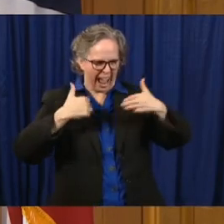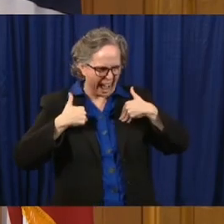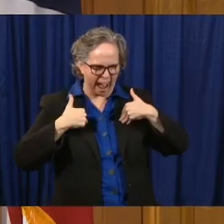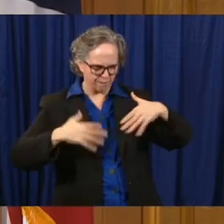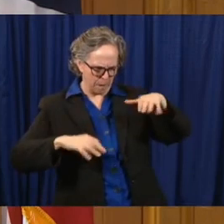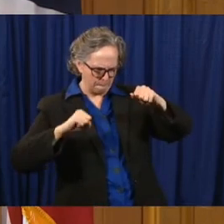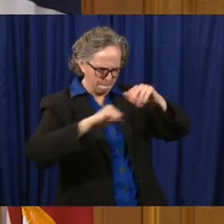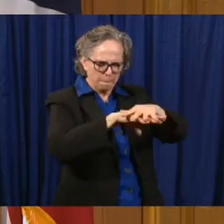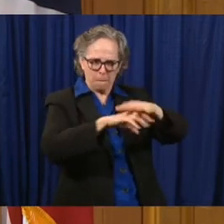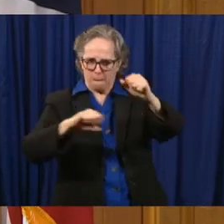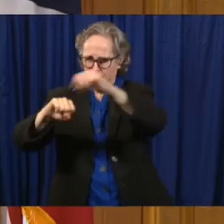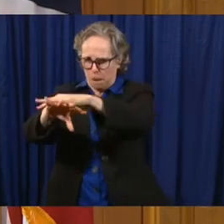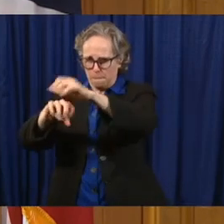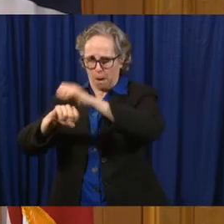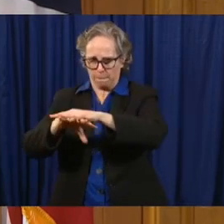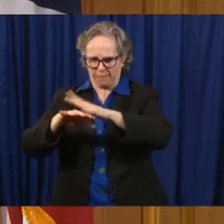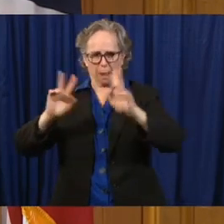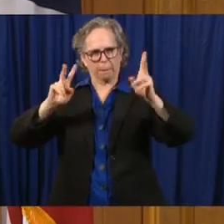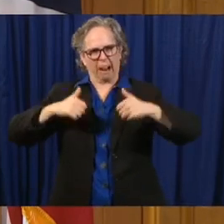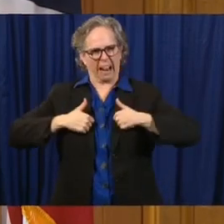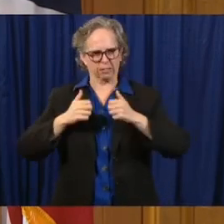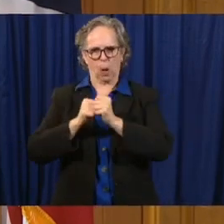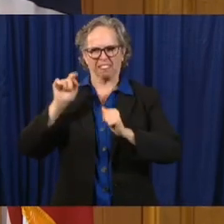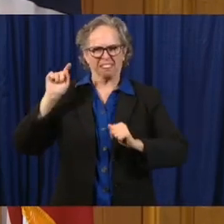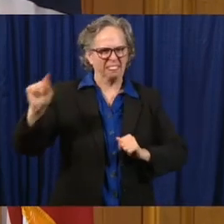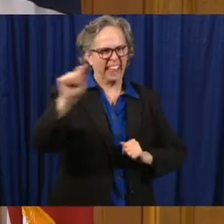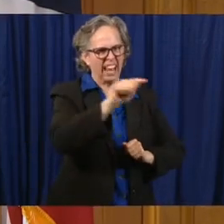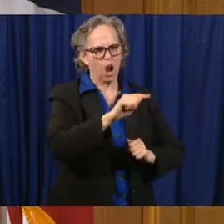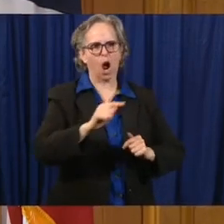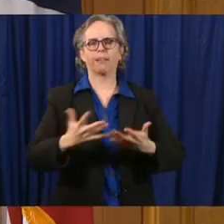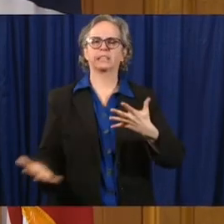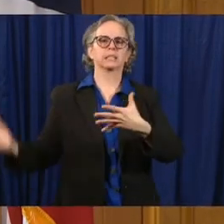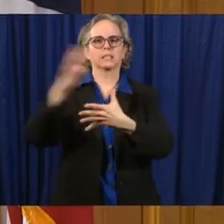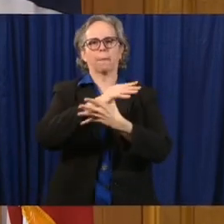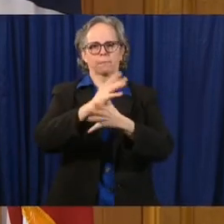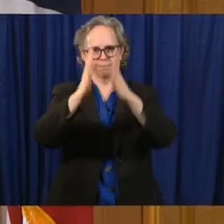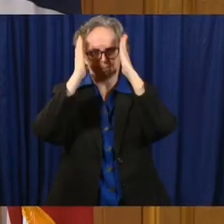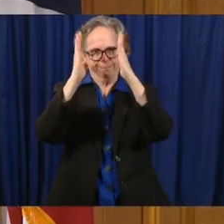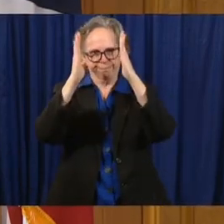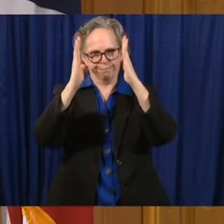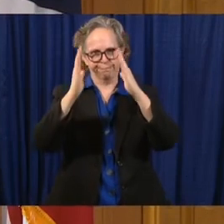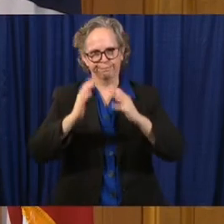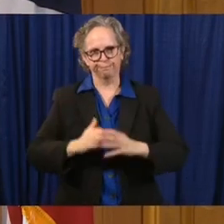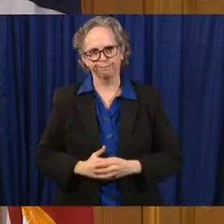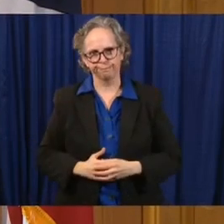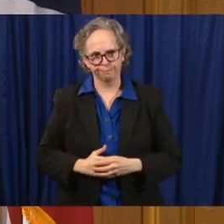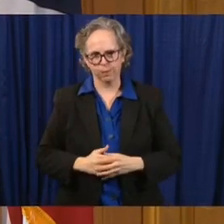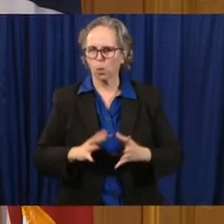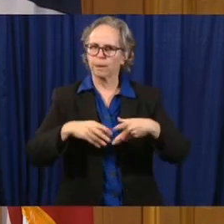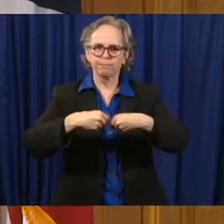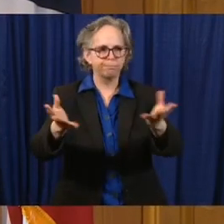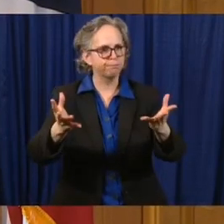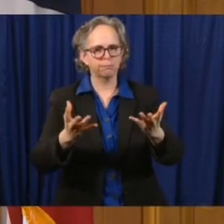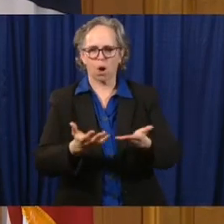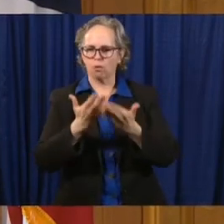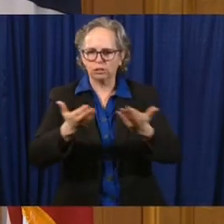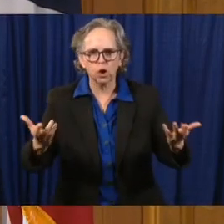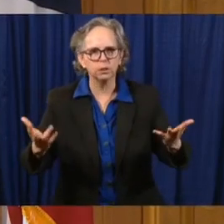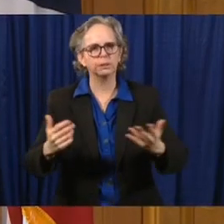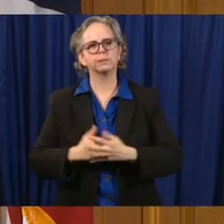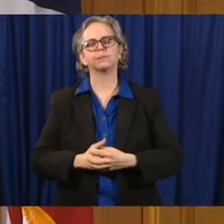that's a real focus. And we're putting more resources in there. And again, what I've told the